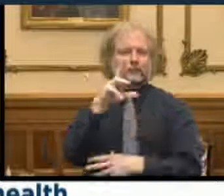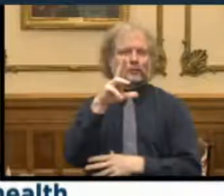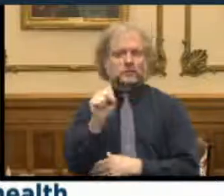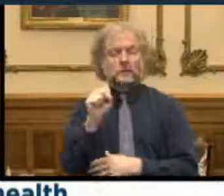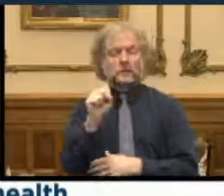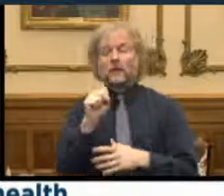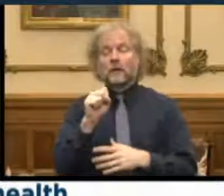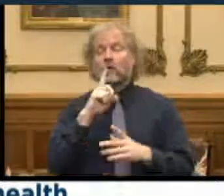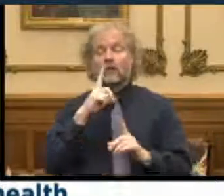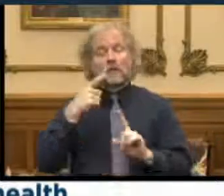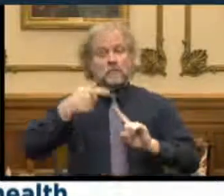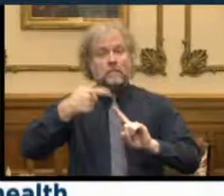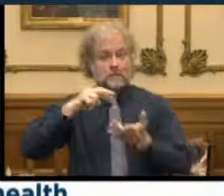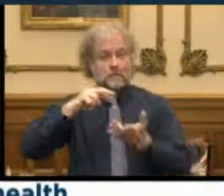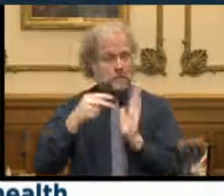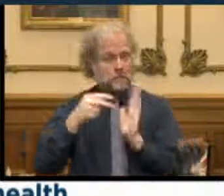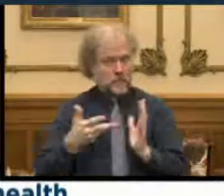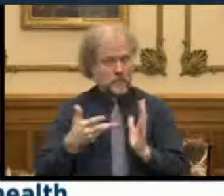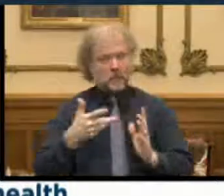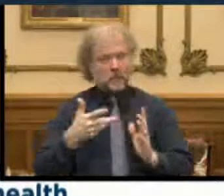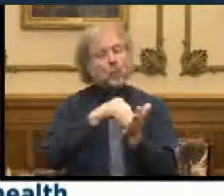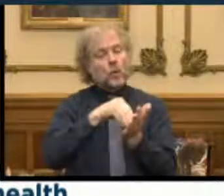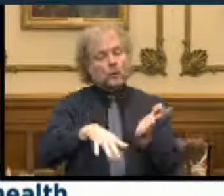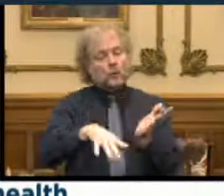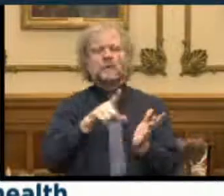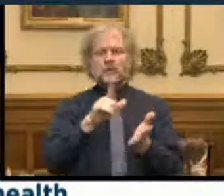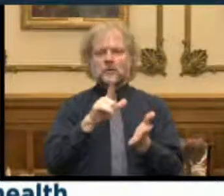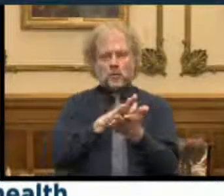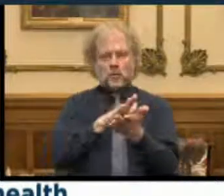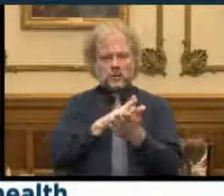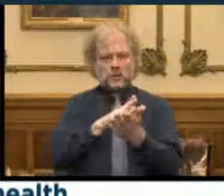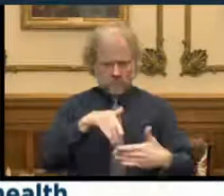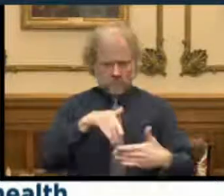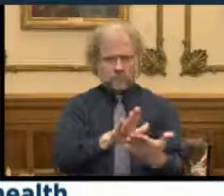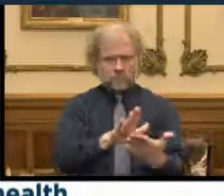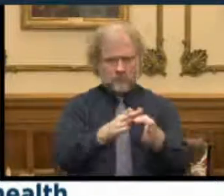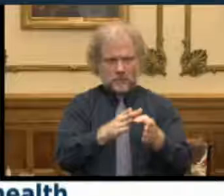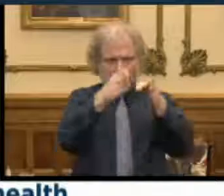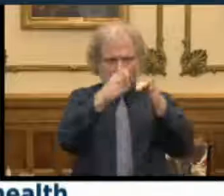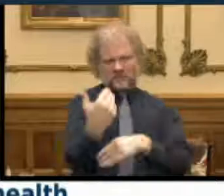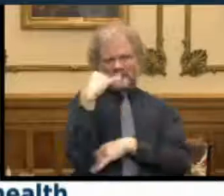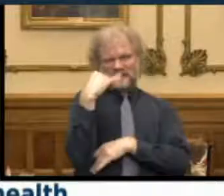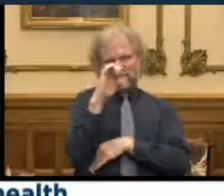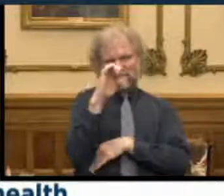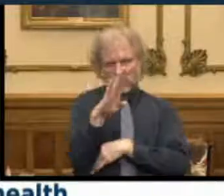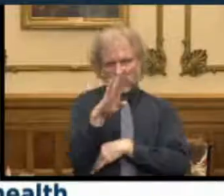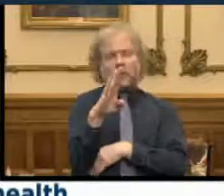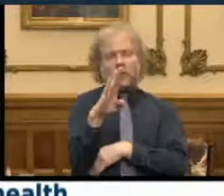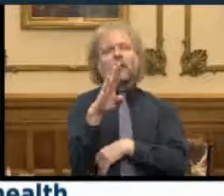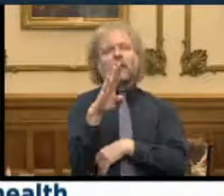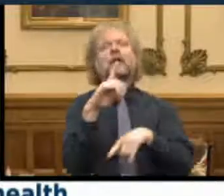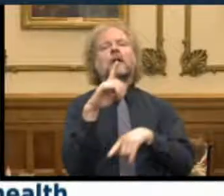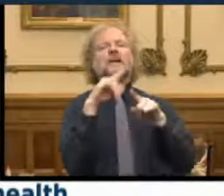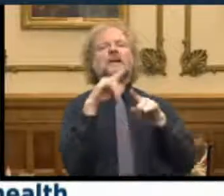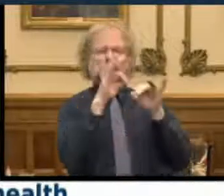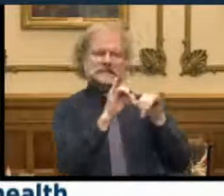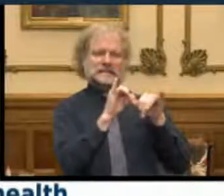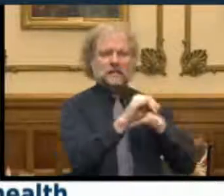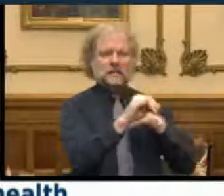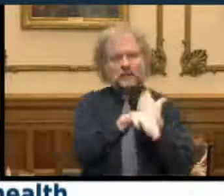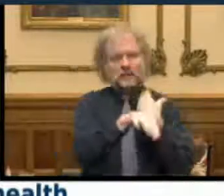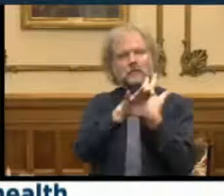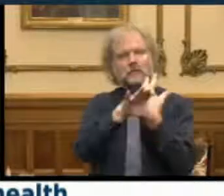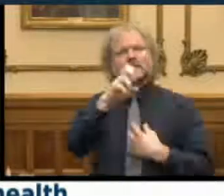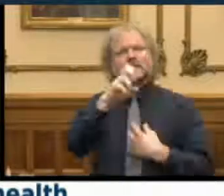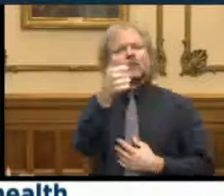means is students who attended school in person in February but are learning virtually on the September